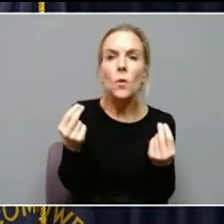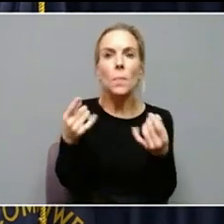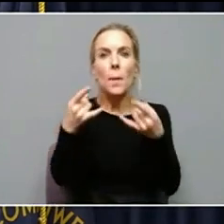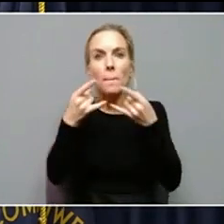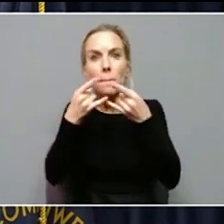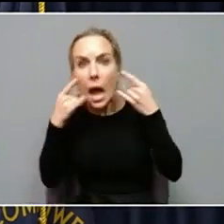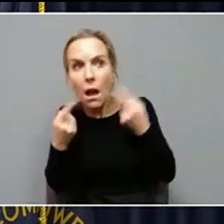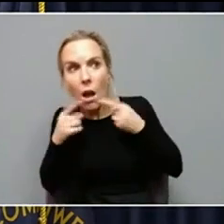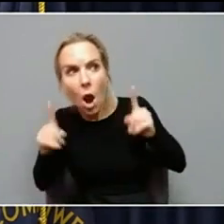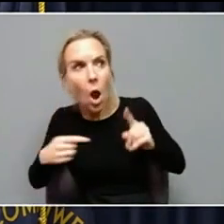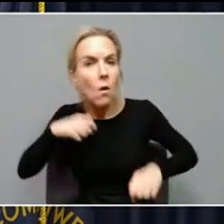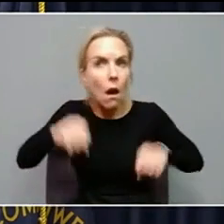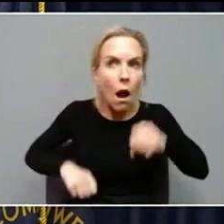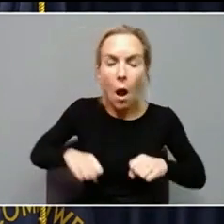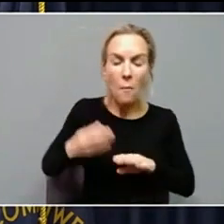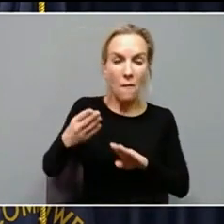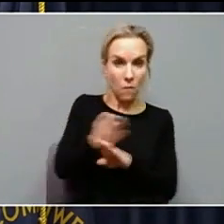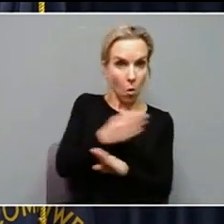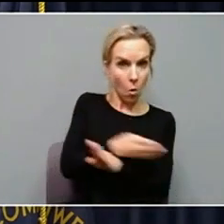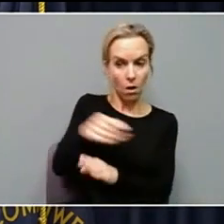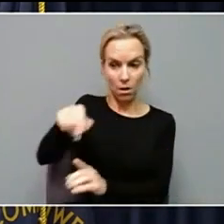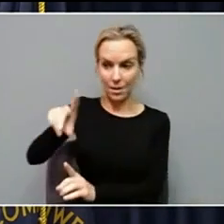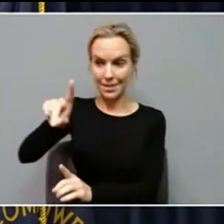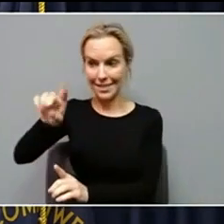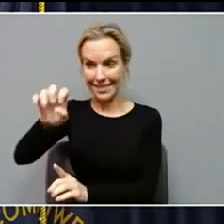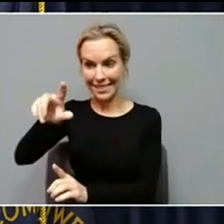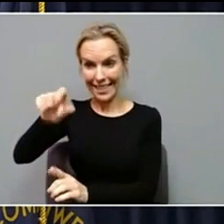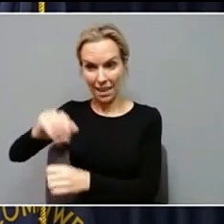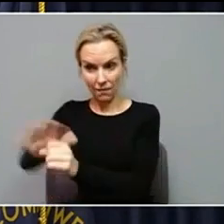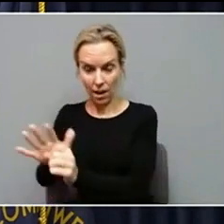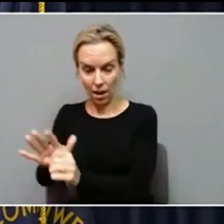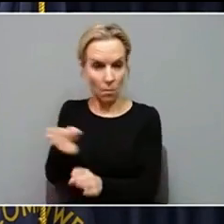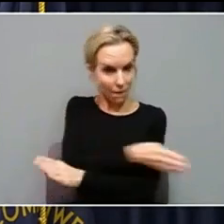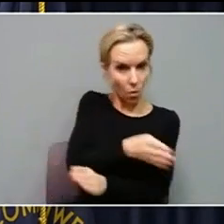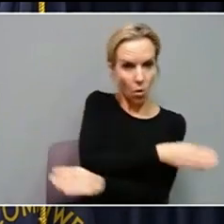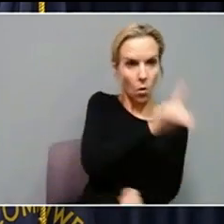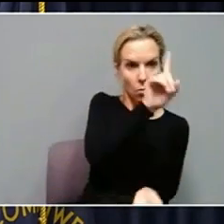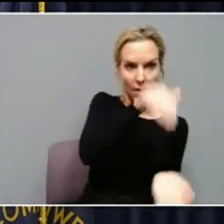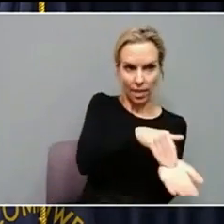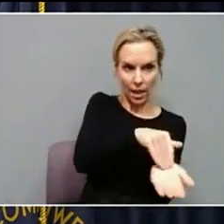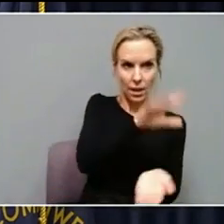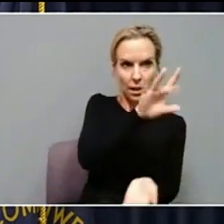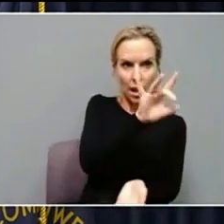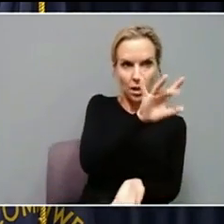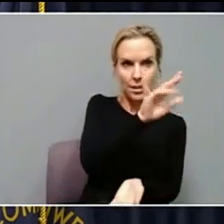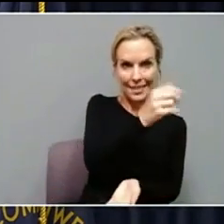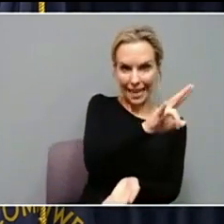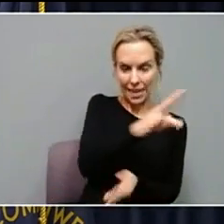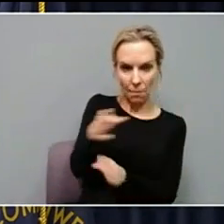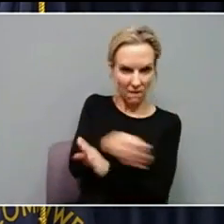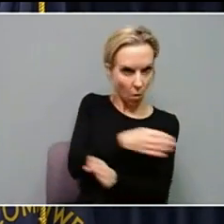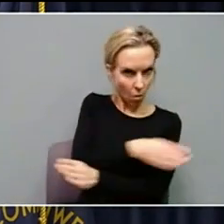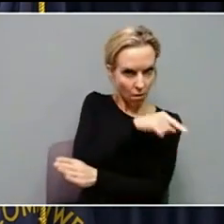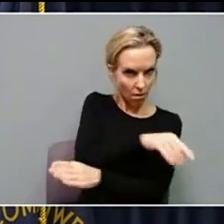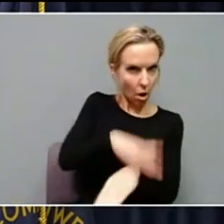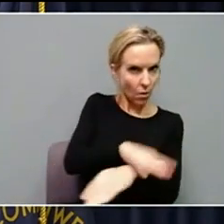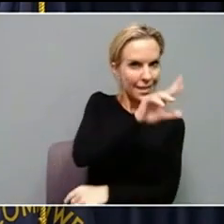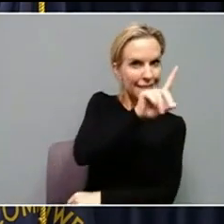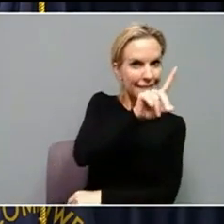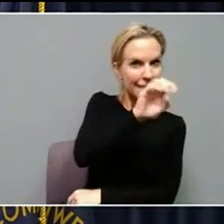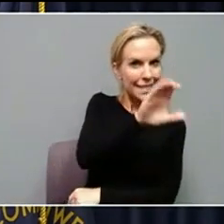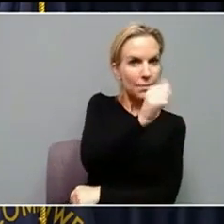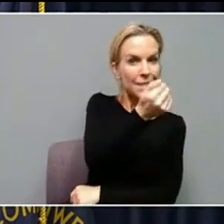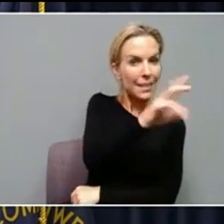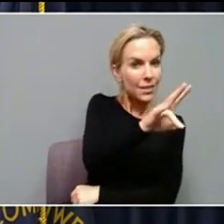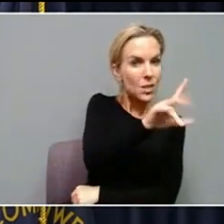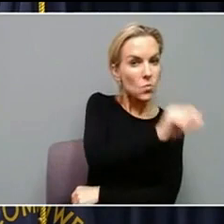So before the Delta variant, our record number of hospitalizations was 1,817. That was on December 17th, 2020. And let me tell you,